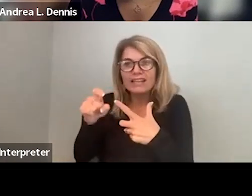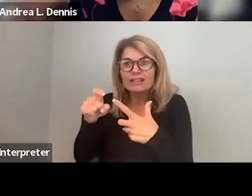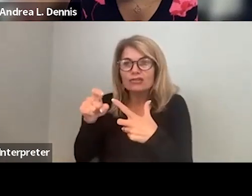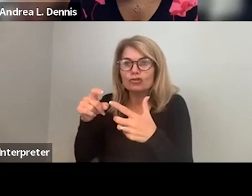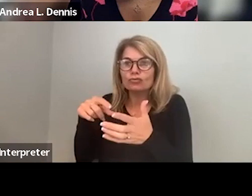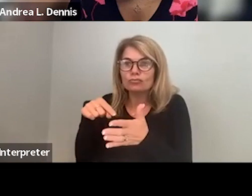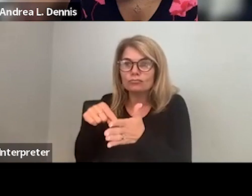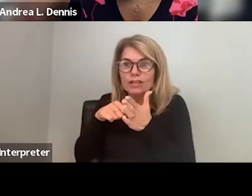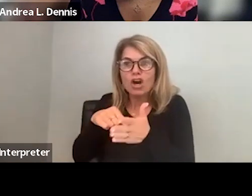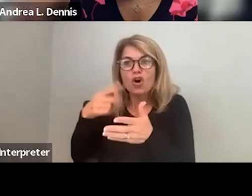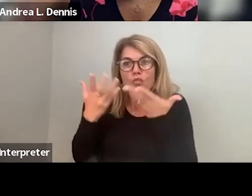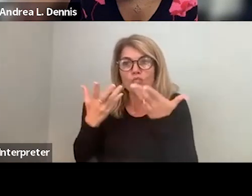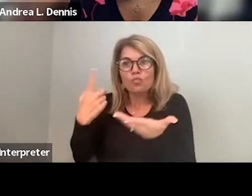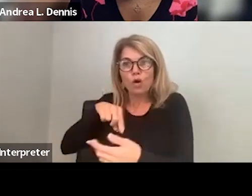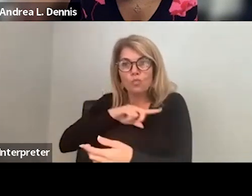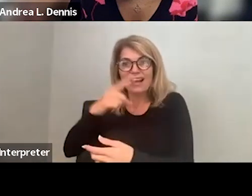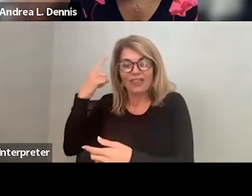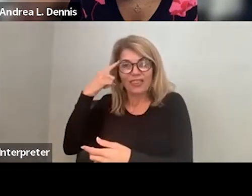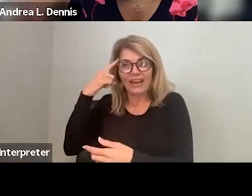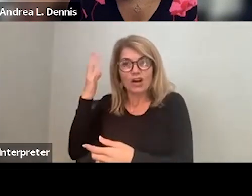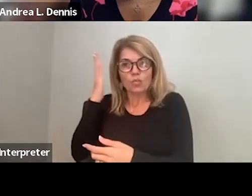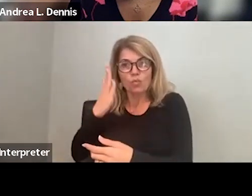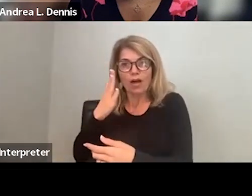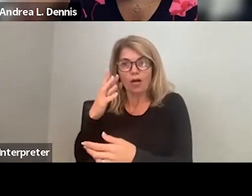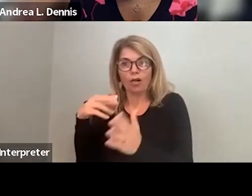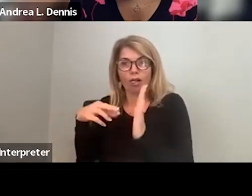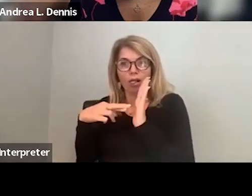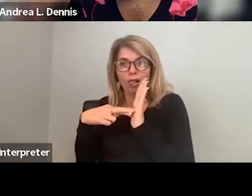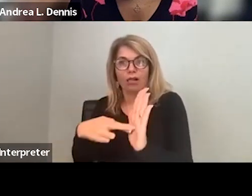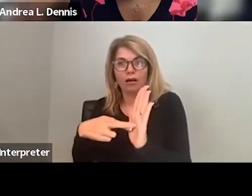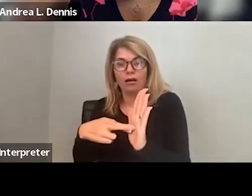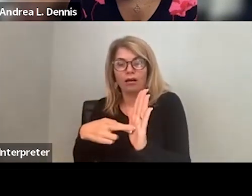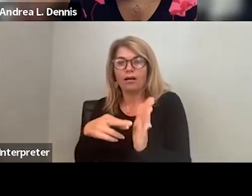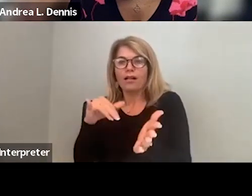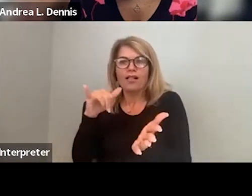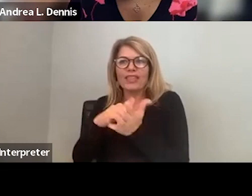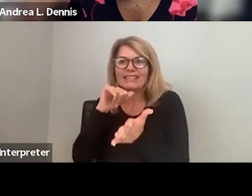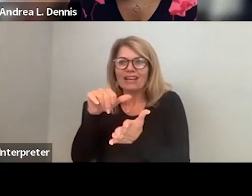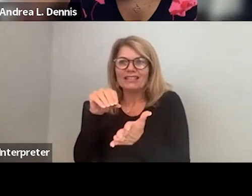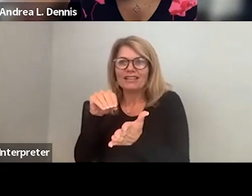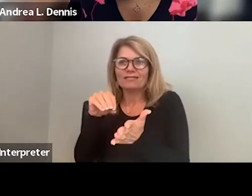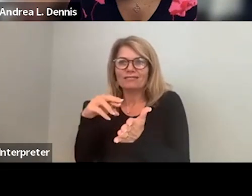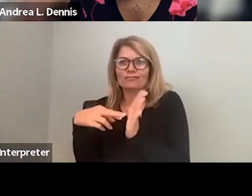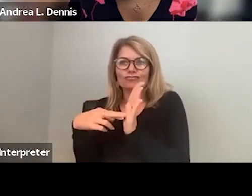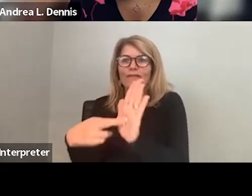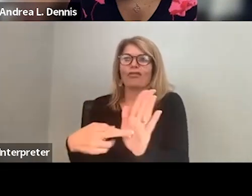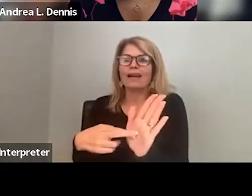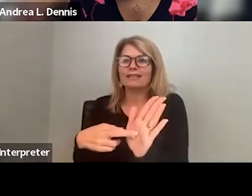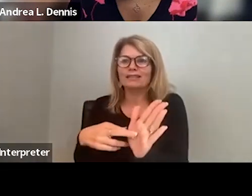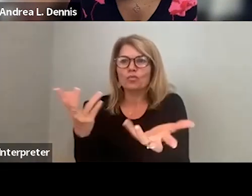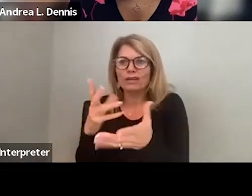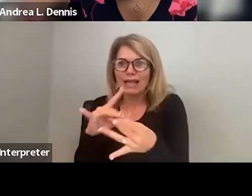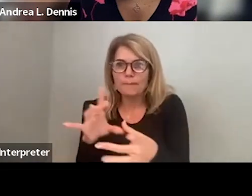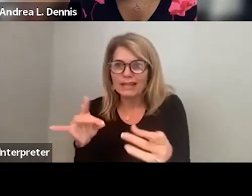going to resonate doesn't actually resonate when it goes out to the people for whom that message is intended. So all of that work has to be done. And